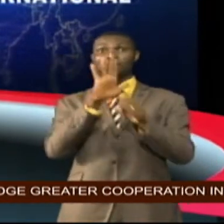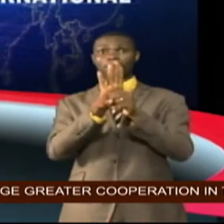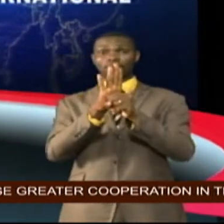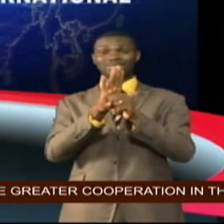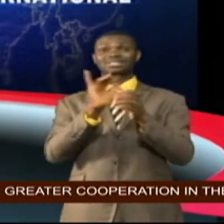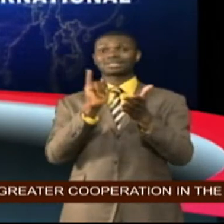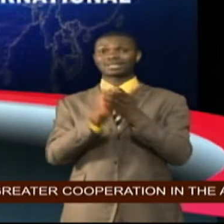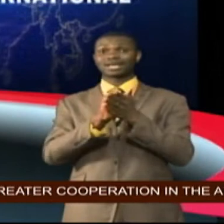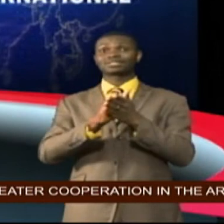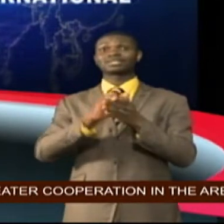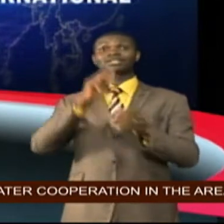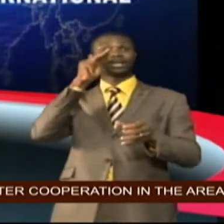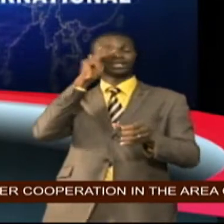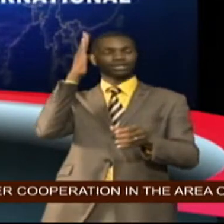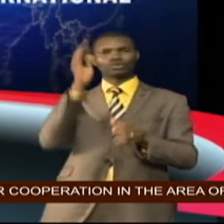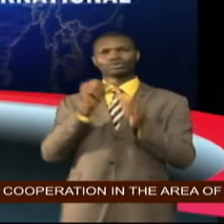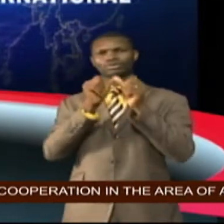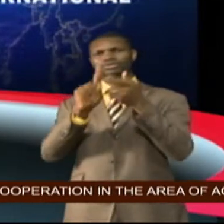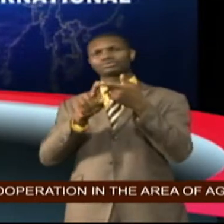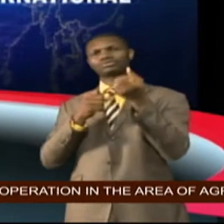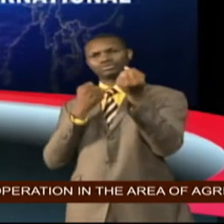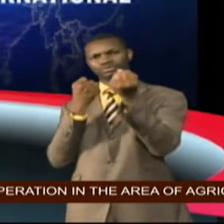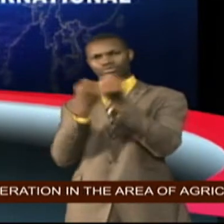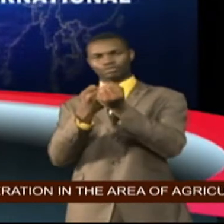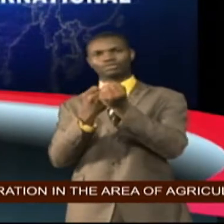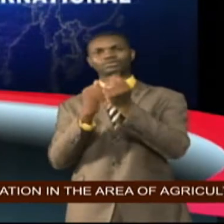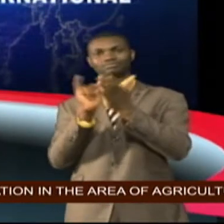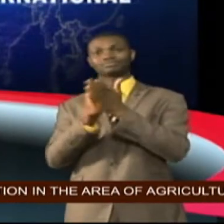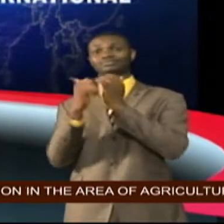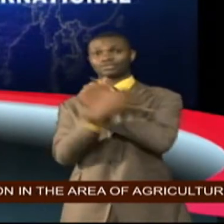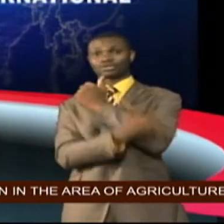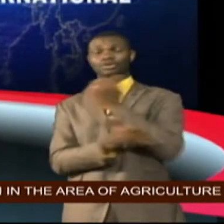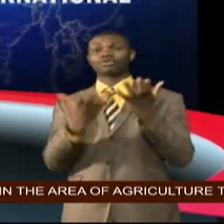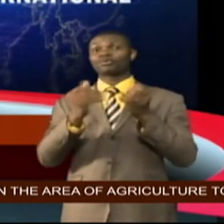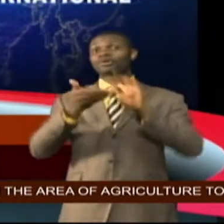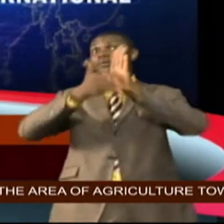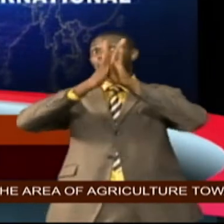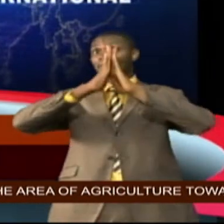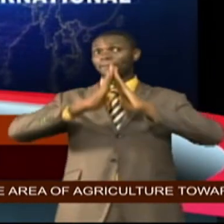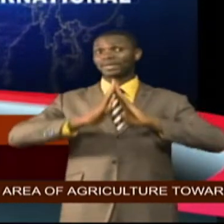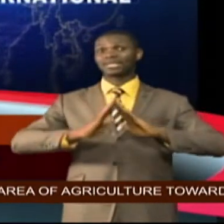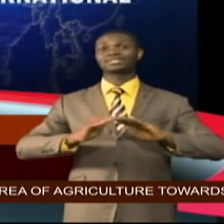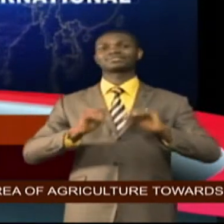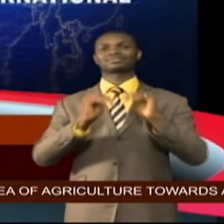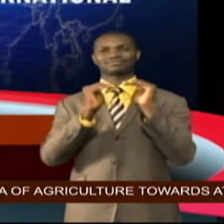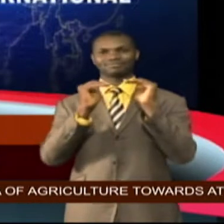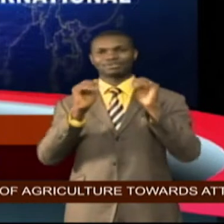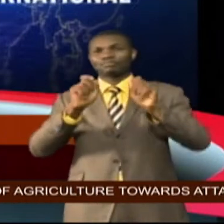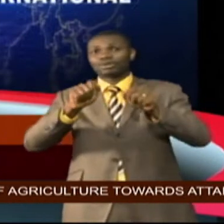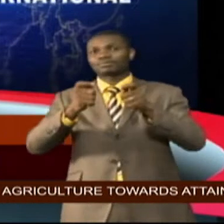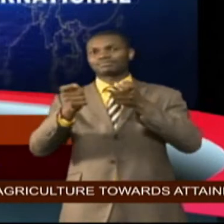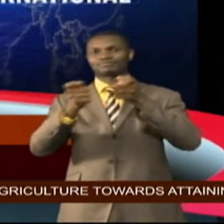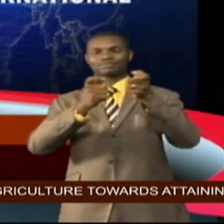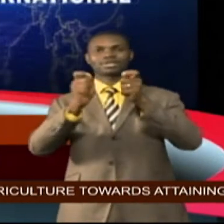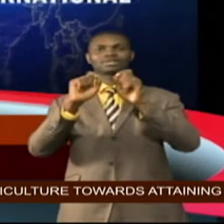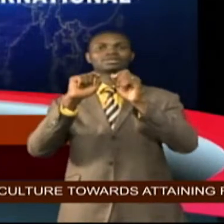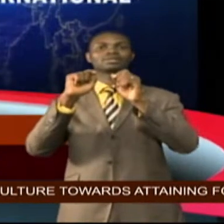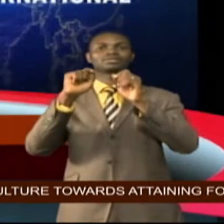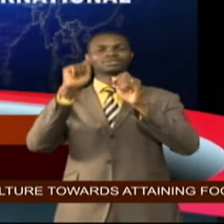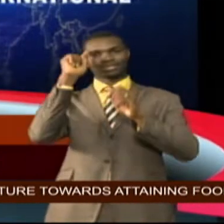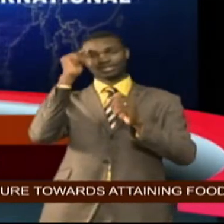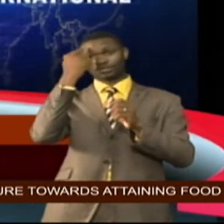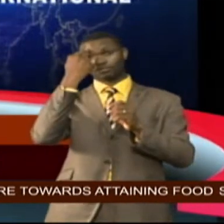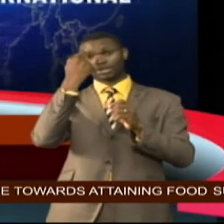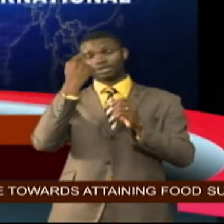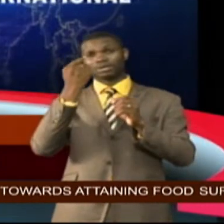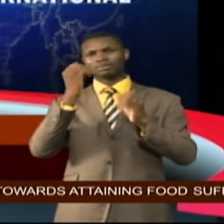and assistance to the Republic of Guinea-Bissau towards sustaining peace, stability and democratic governance. Addressing a large gathering of